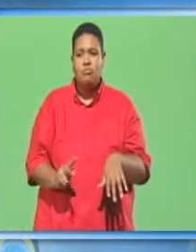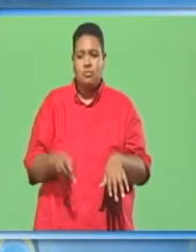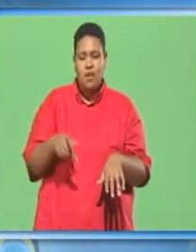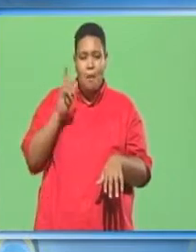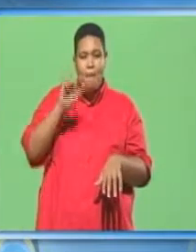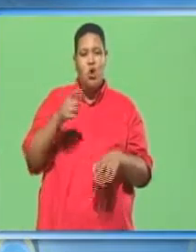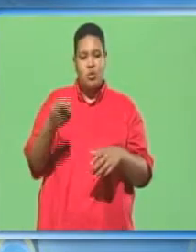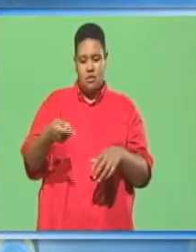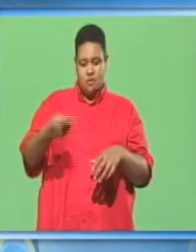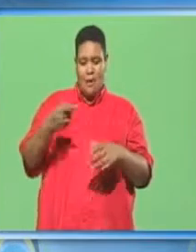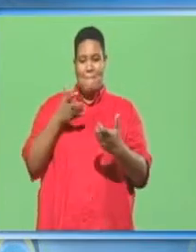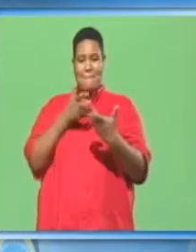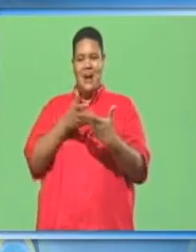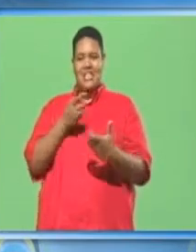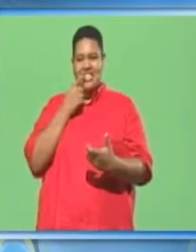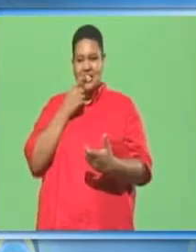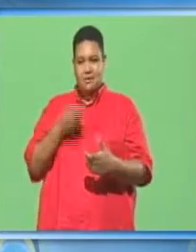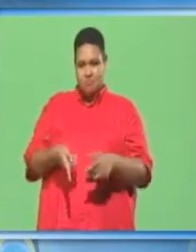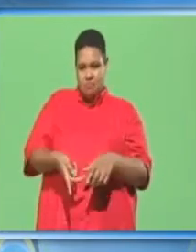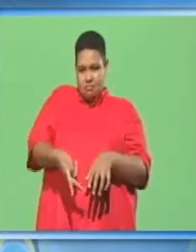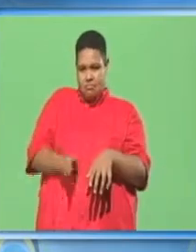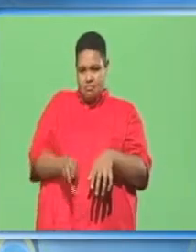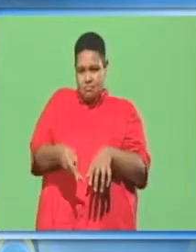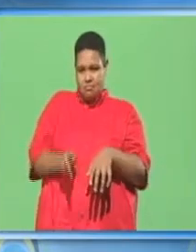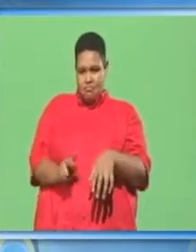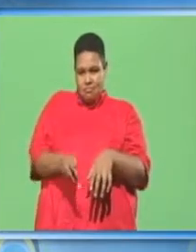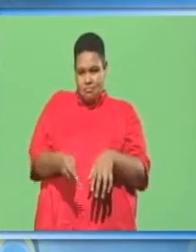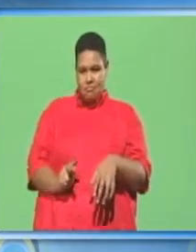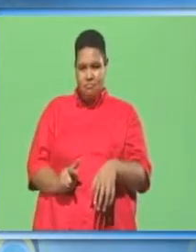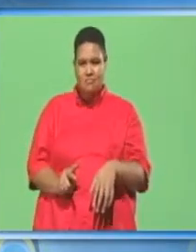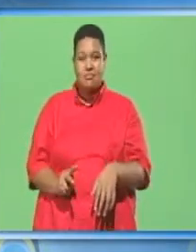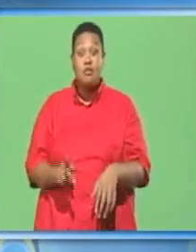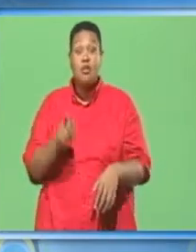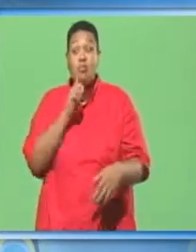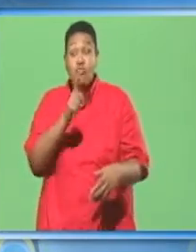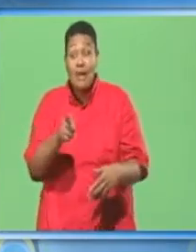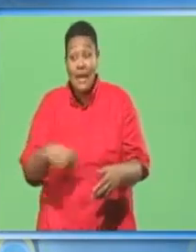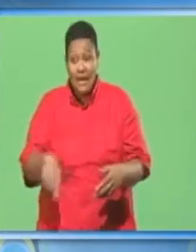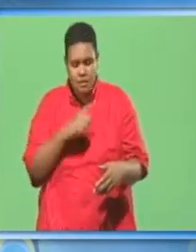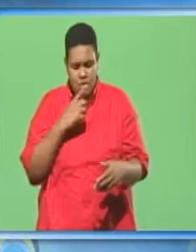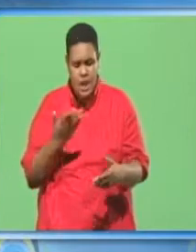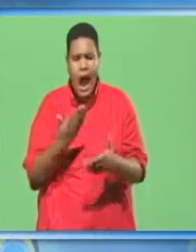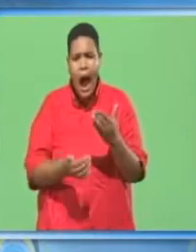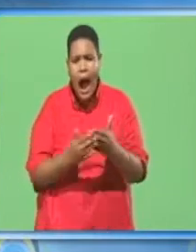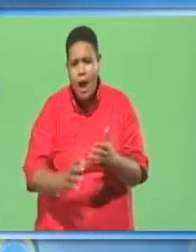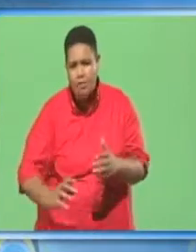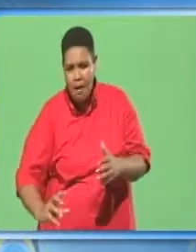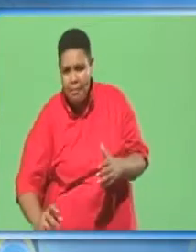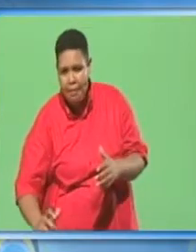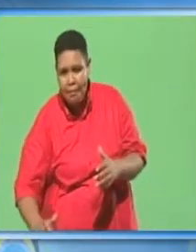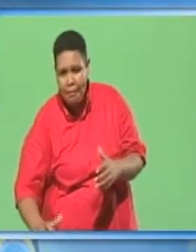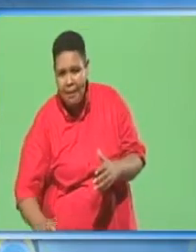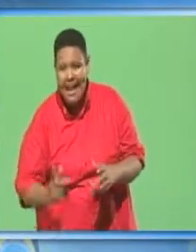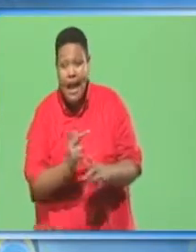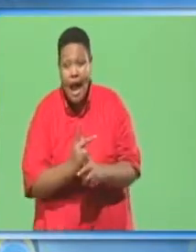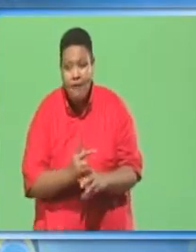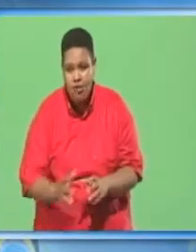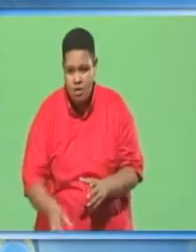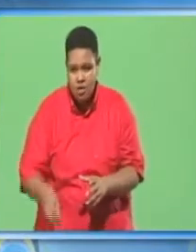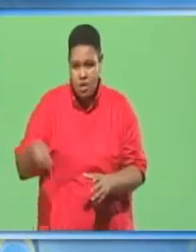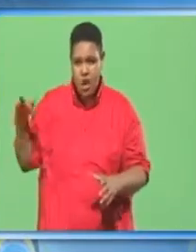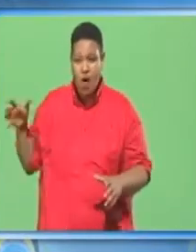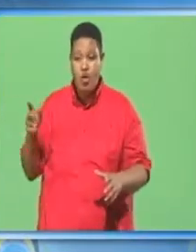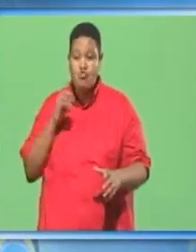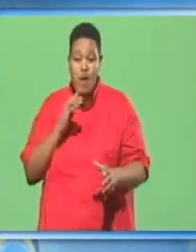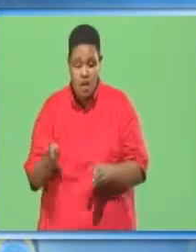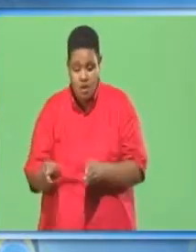clockwise. Completely loosen the nut and unscrew it with hand and carefully take it out. Remove